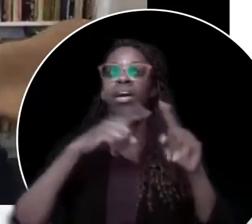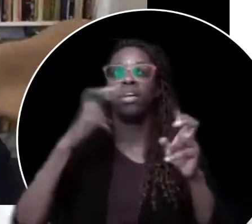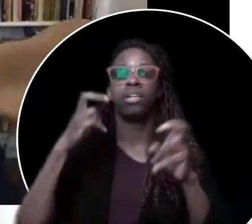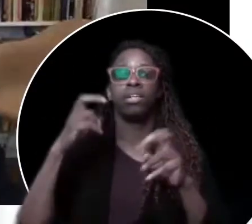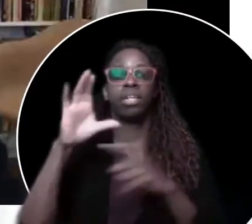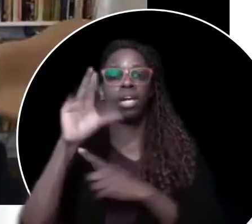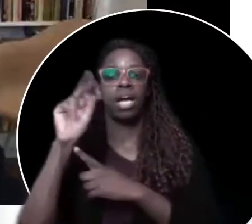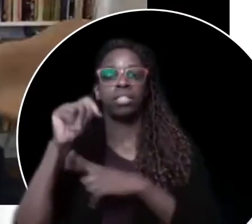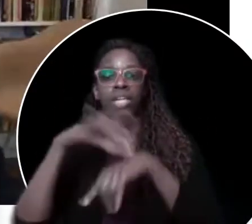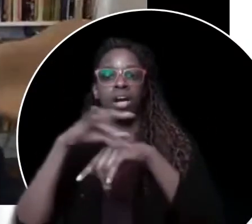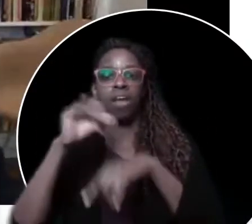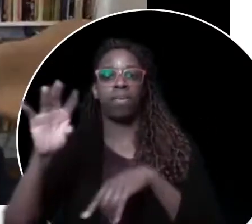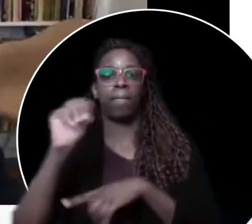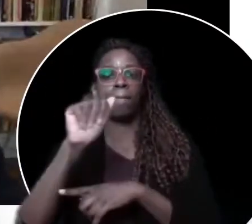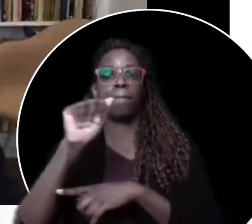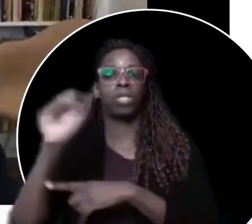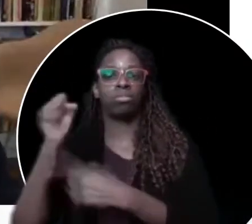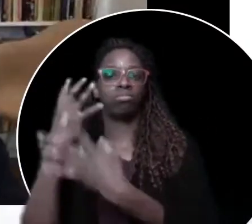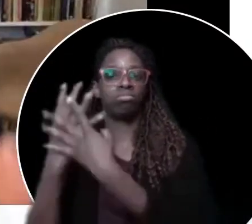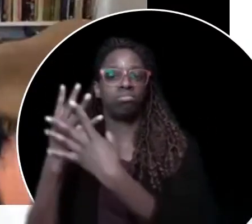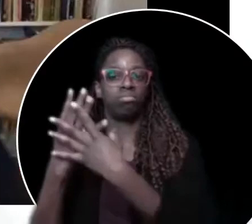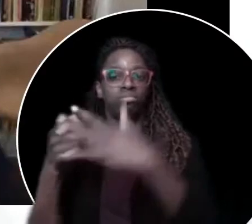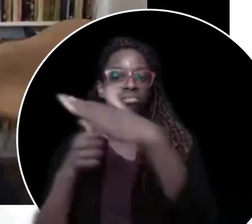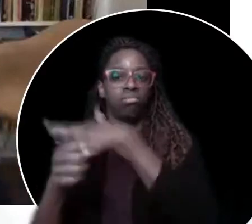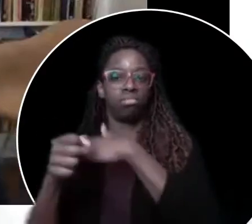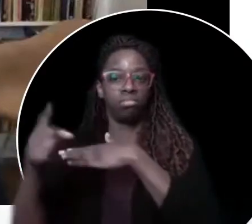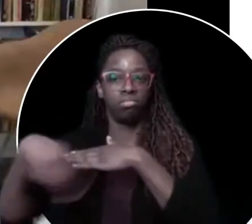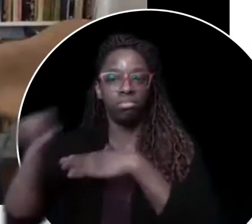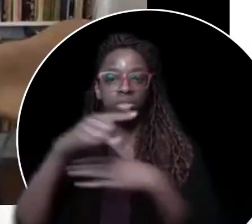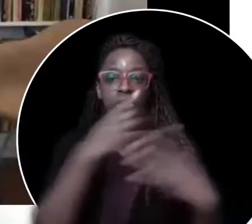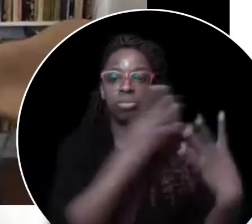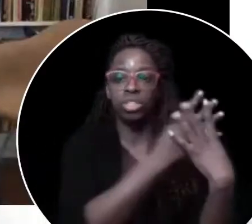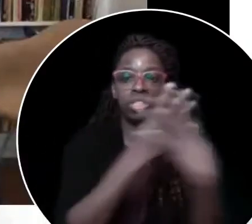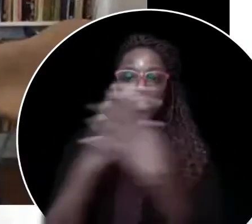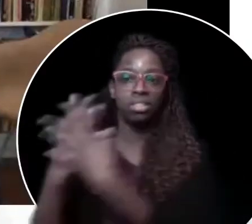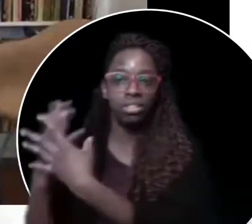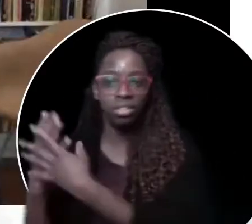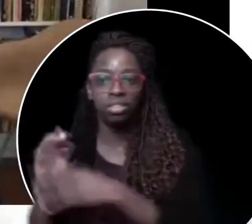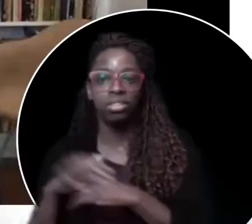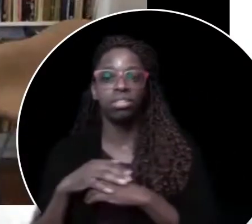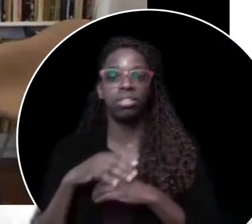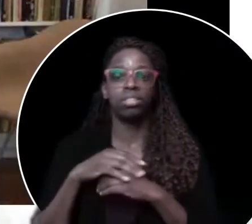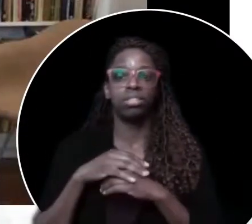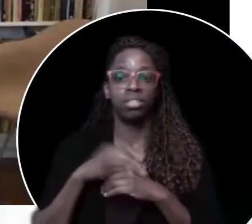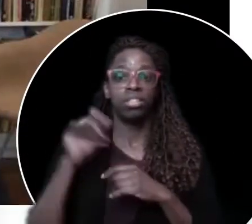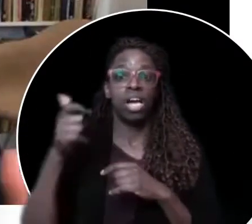the venue for some of the most interesting